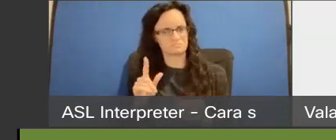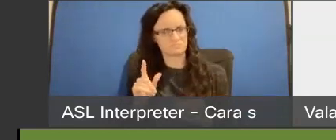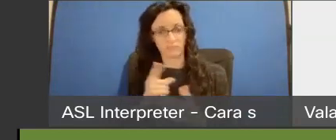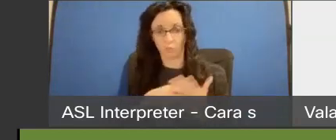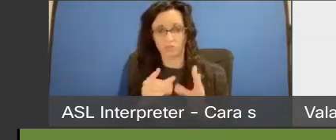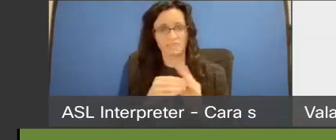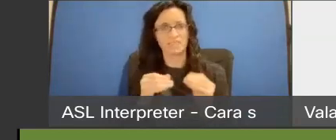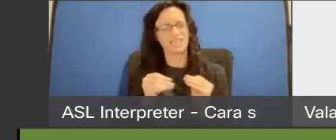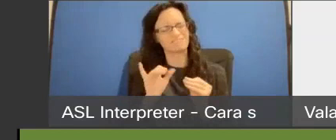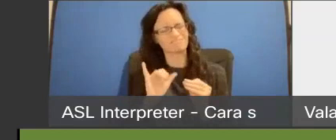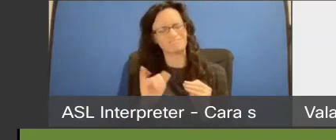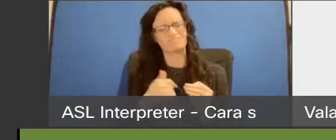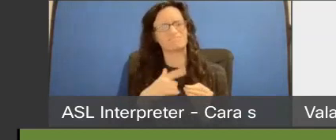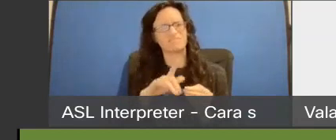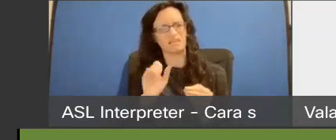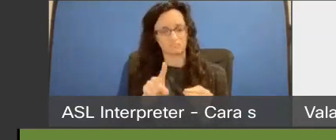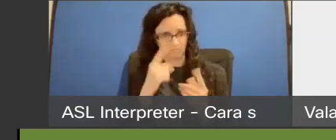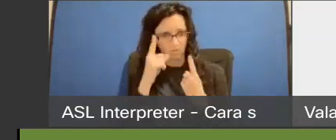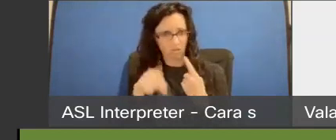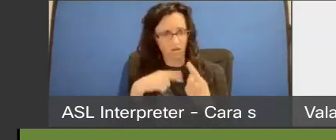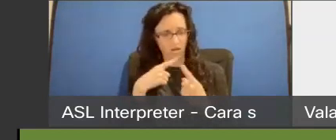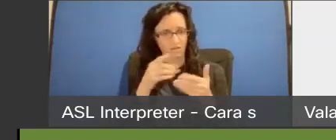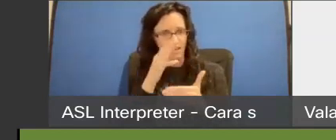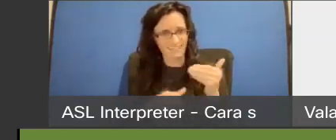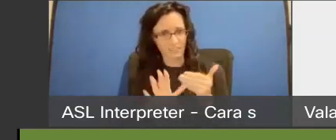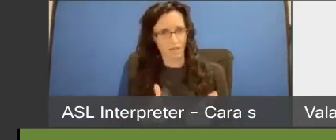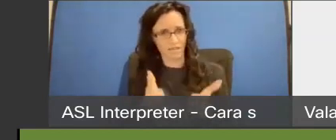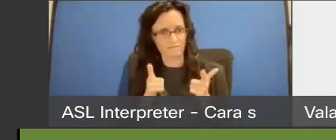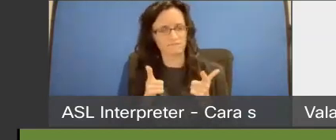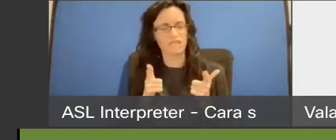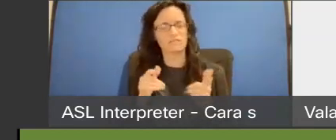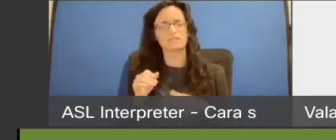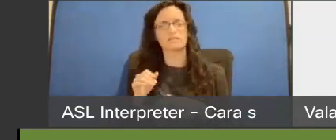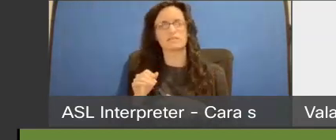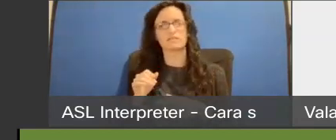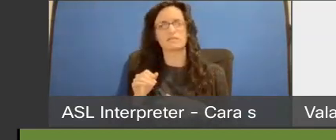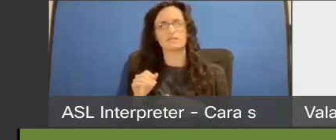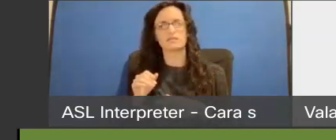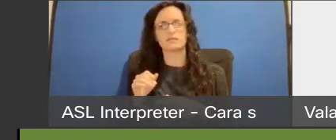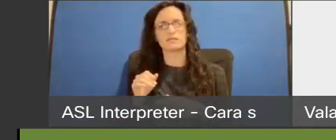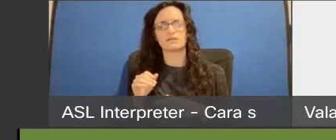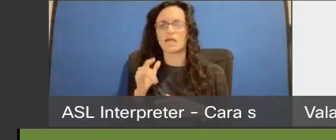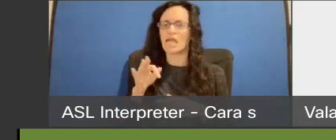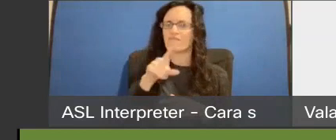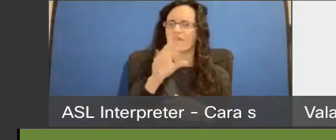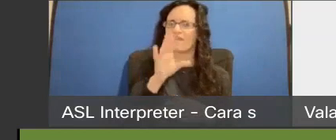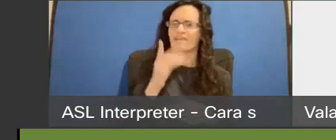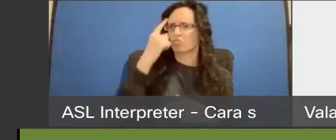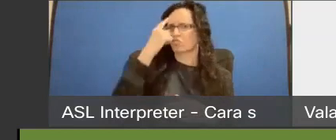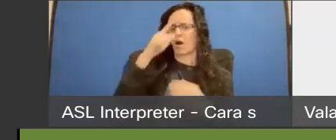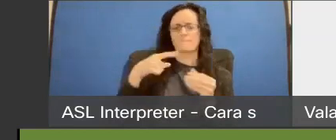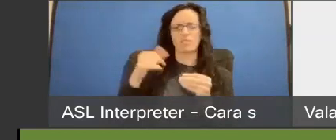saying, have you thought about ending your life? If they've never thought about that, they're not going to say, now there's an idea.